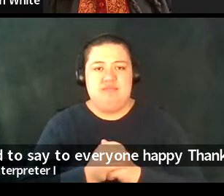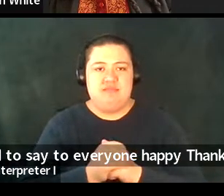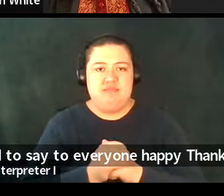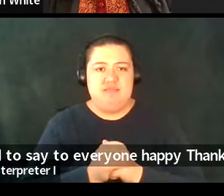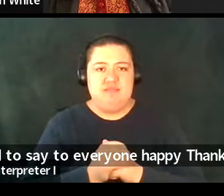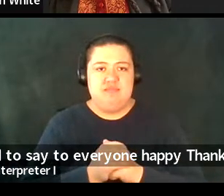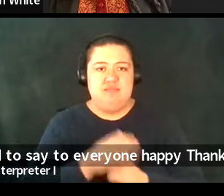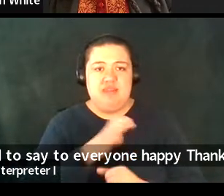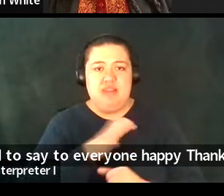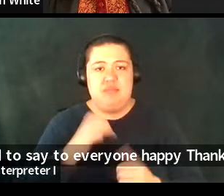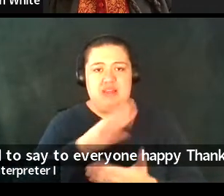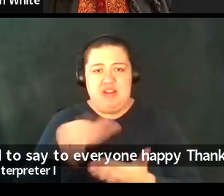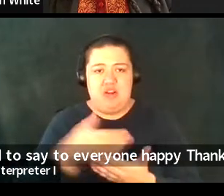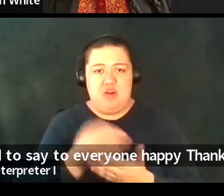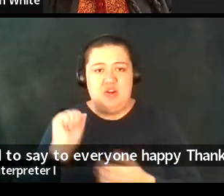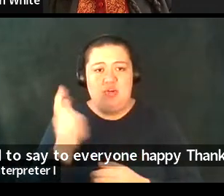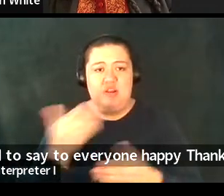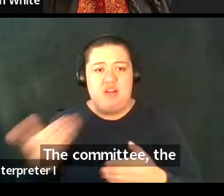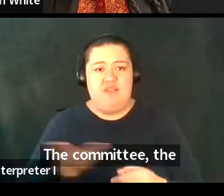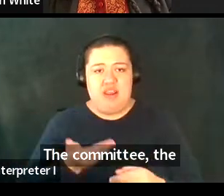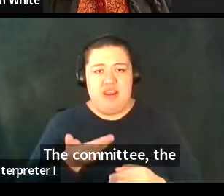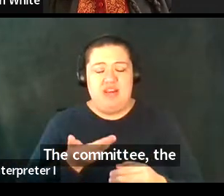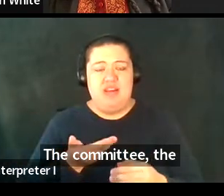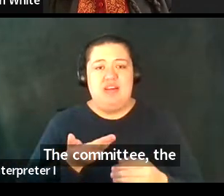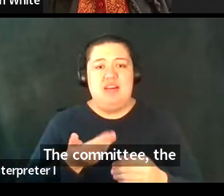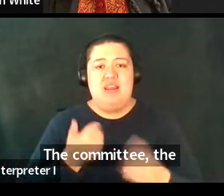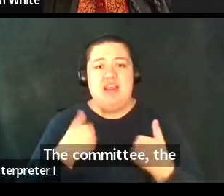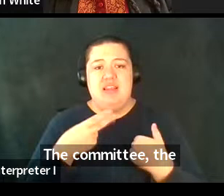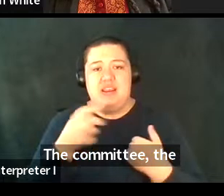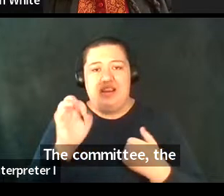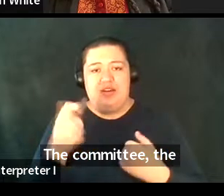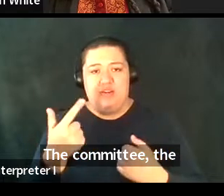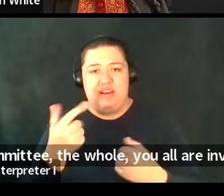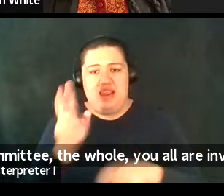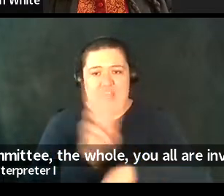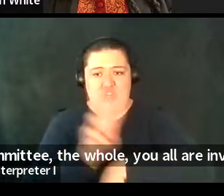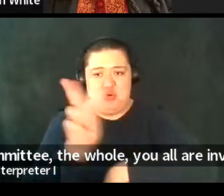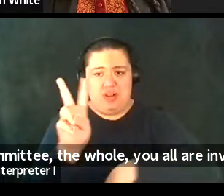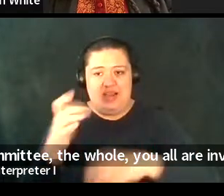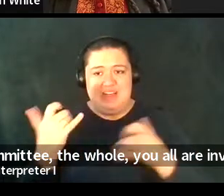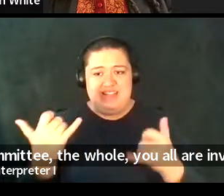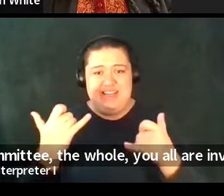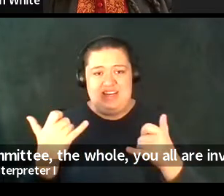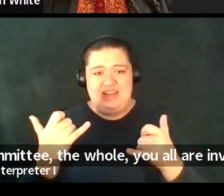The committee of the whole, you all are invited. The committee of the whole has a hearing, I believe, at 2:00 today.